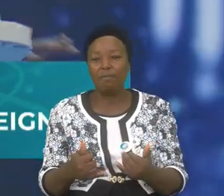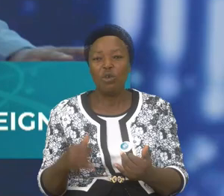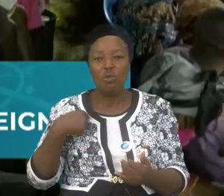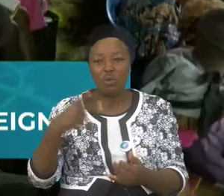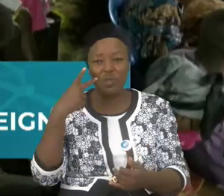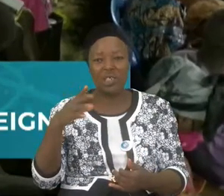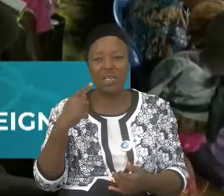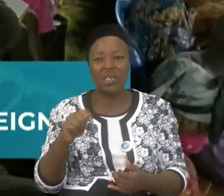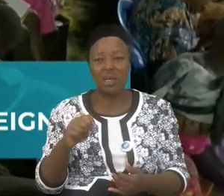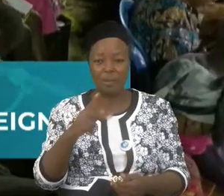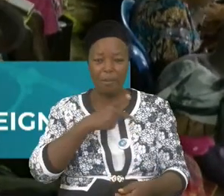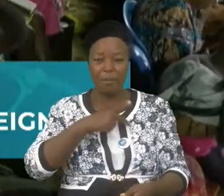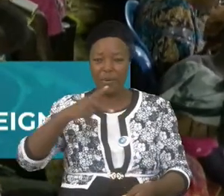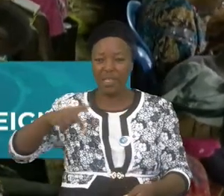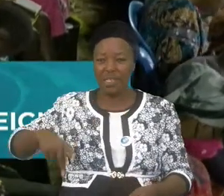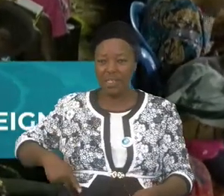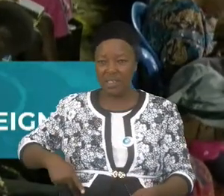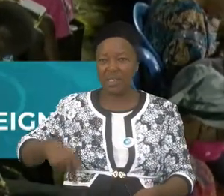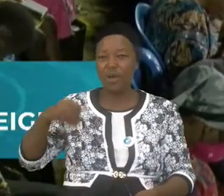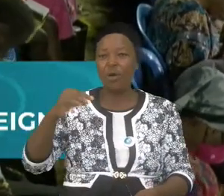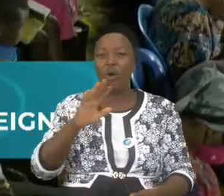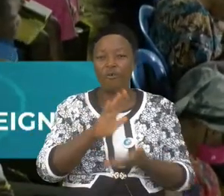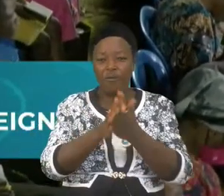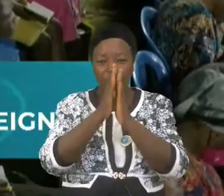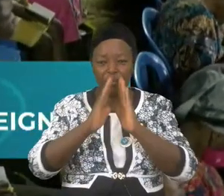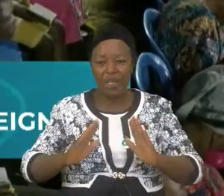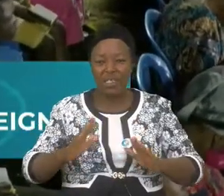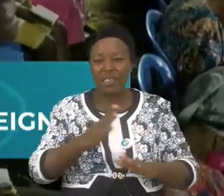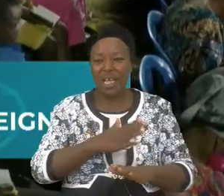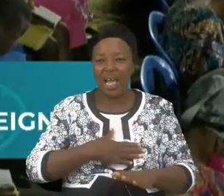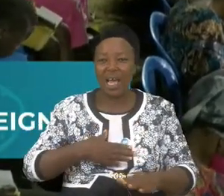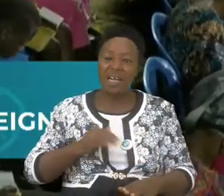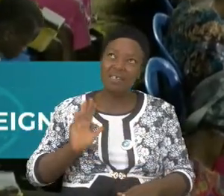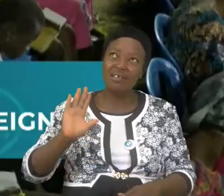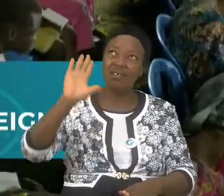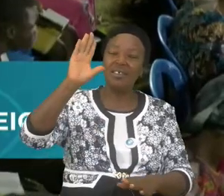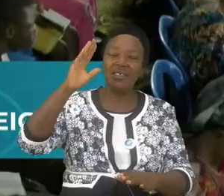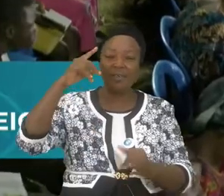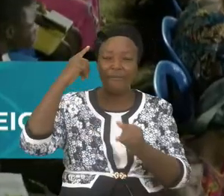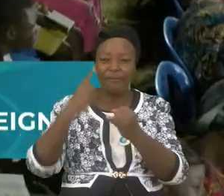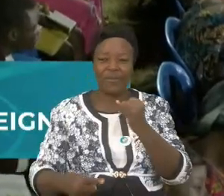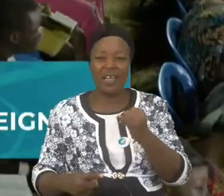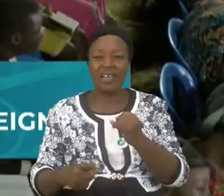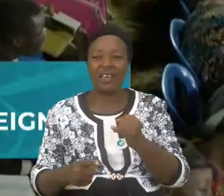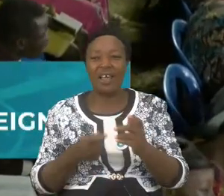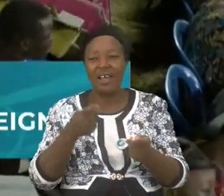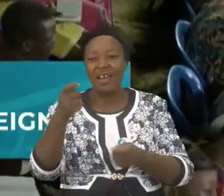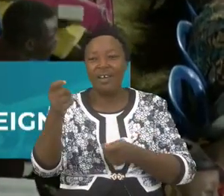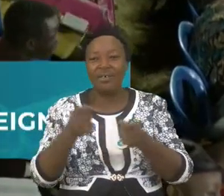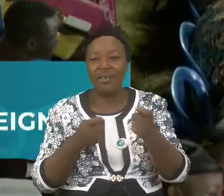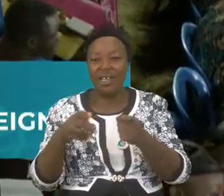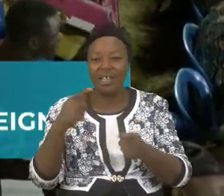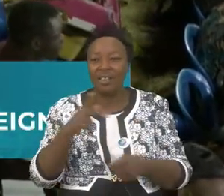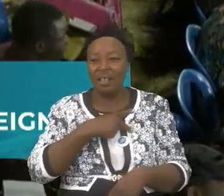his final reign. The Prince of Peace and his final reign. And